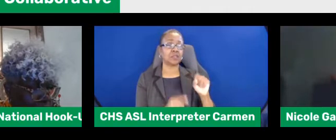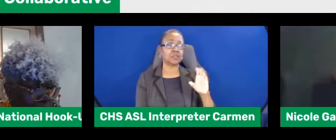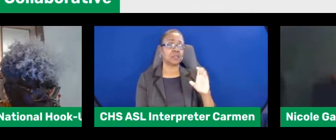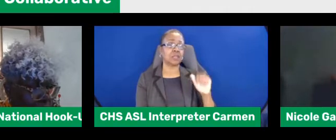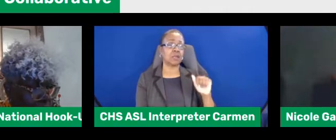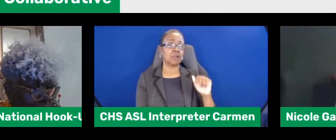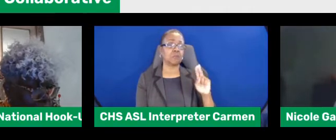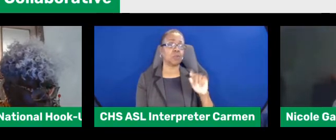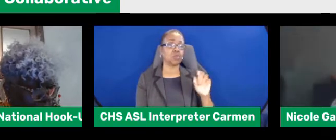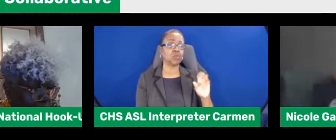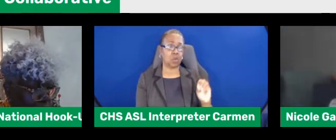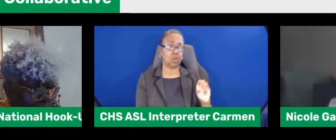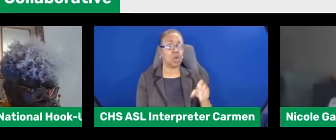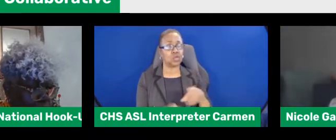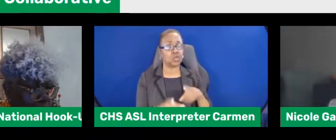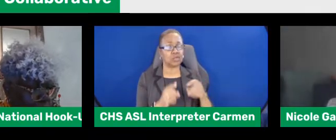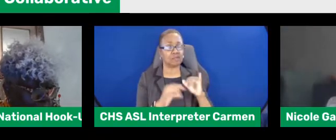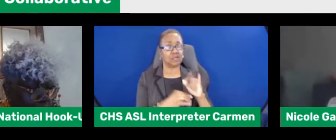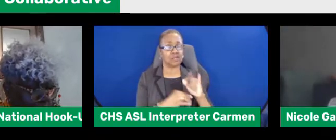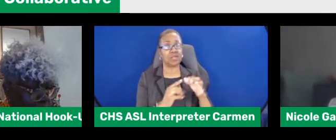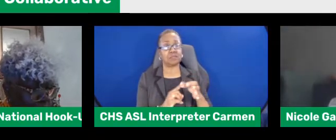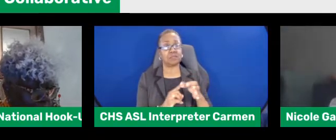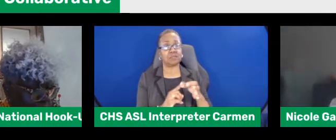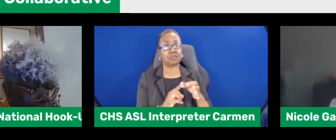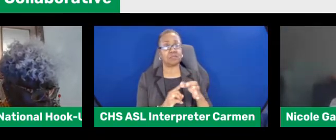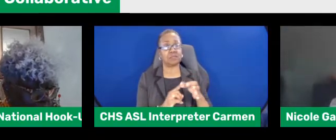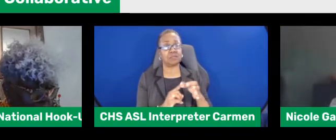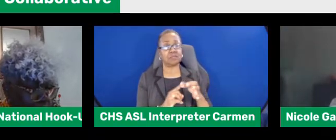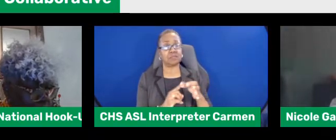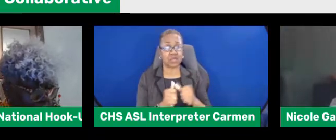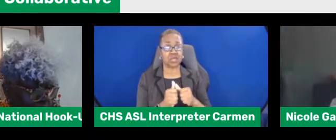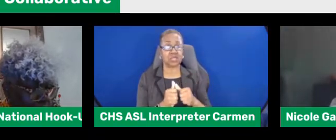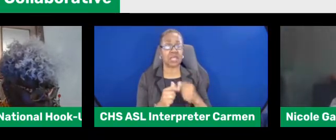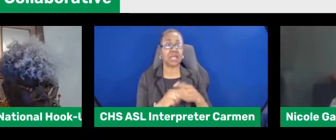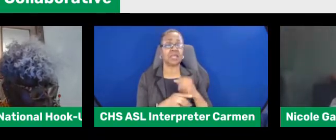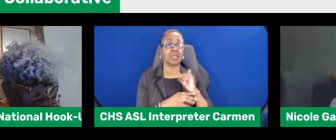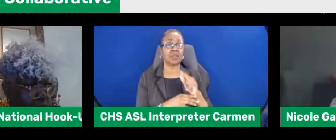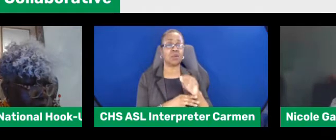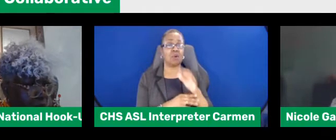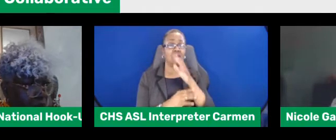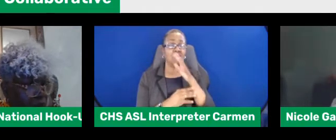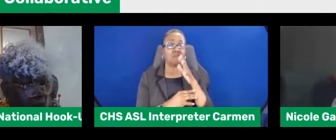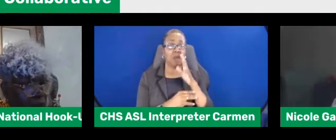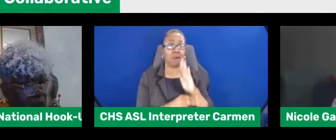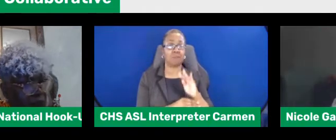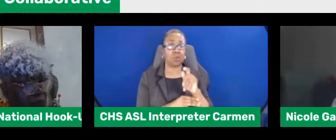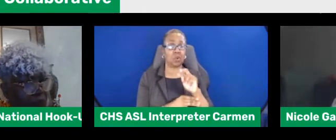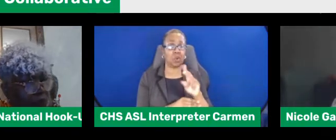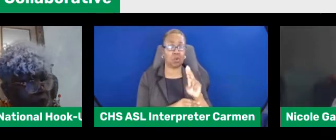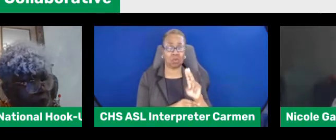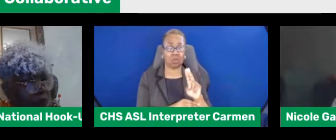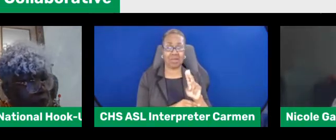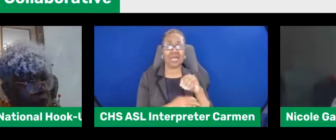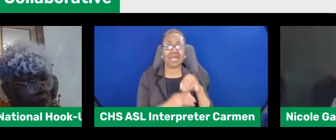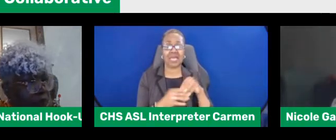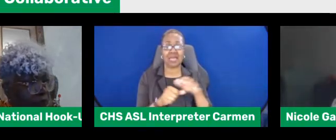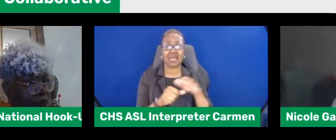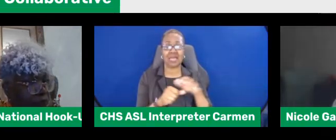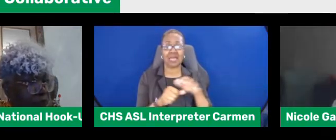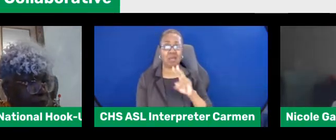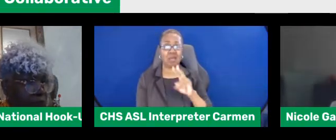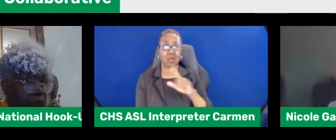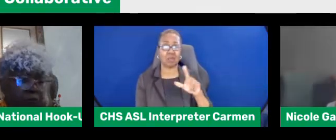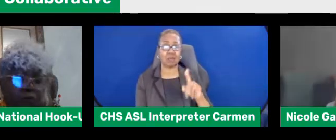of the Illinois Specialty Growers Association and Illinois Farm Bureau. And within the area of Will, Kane,